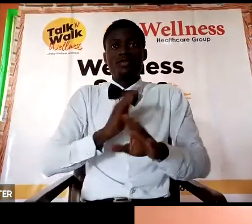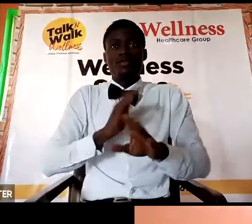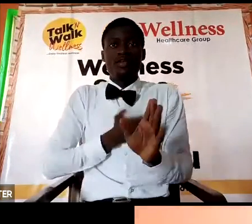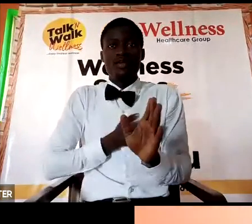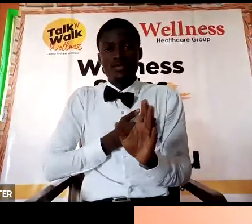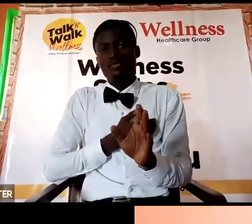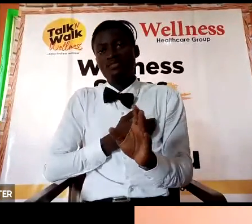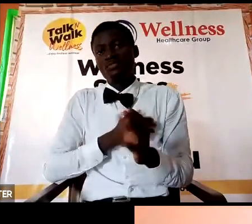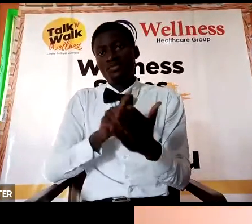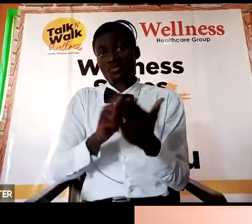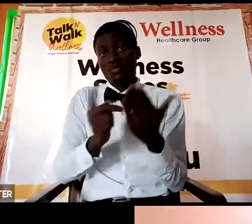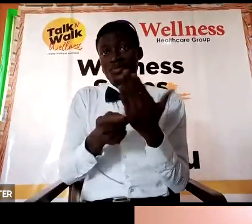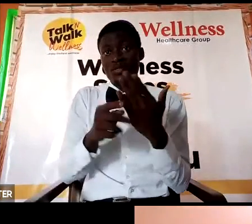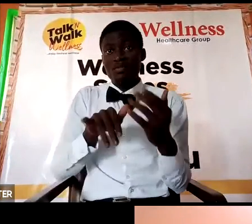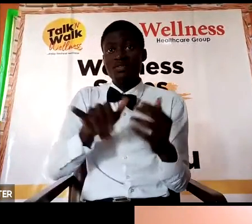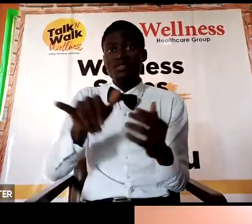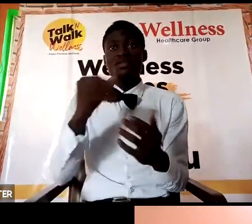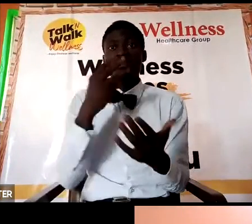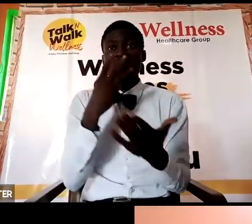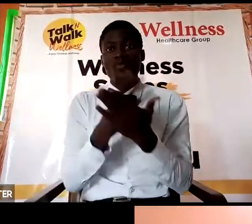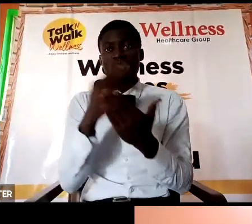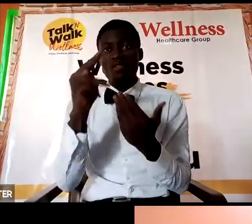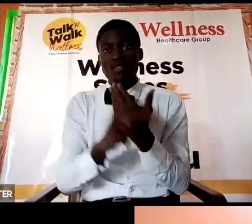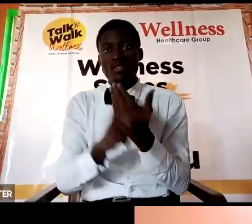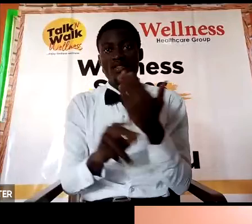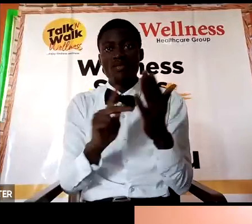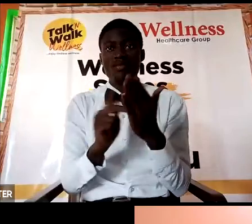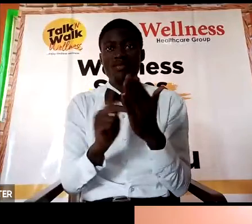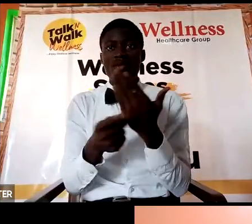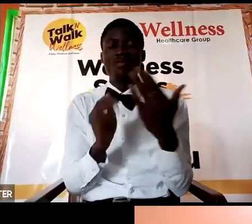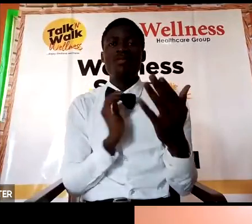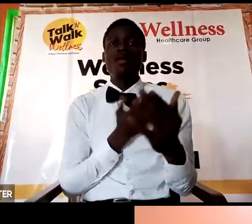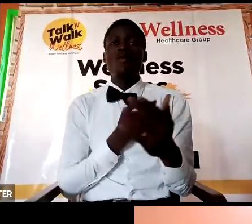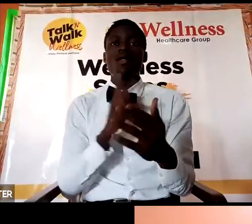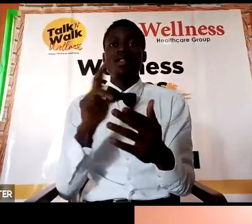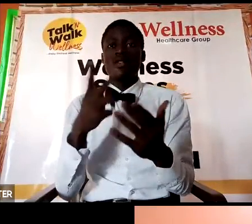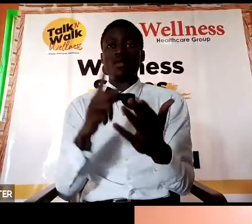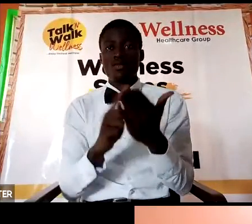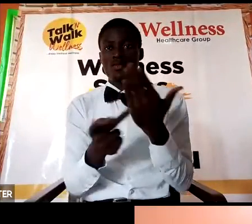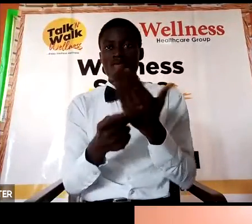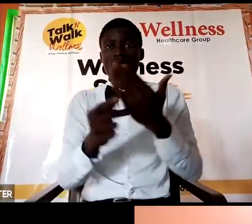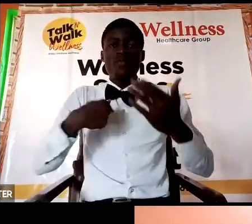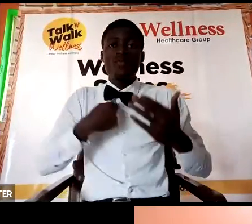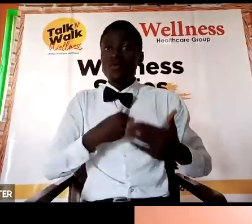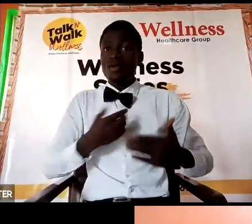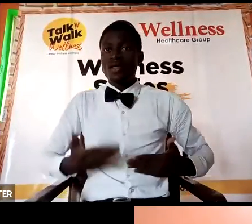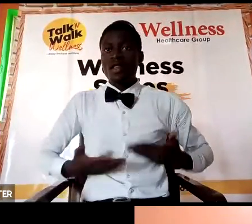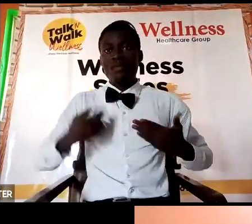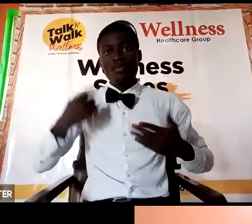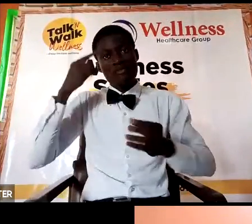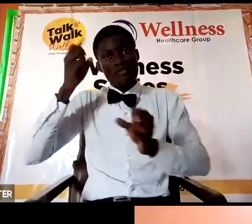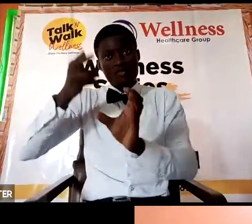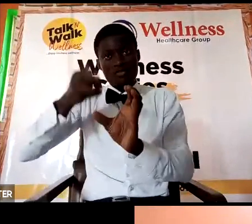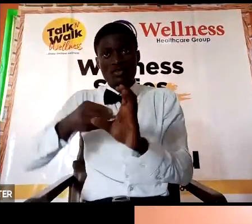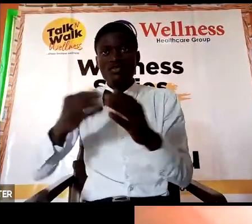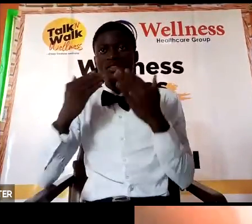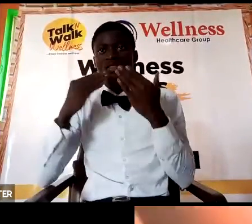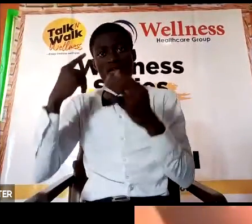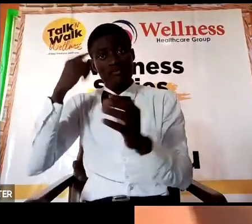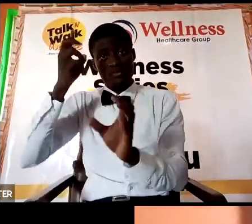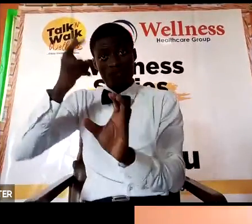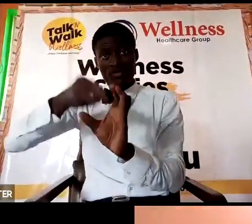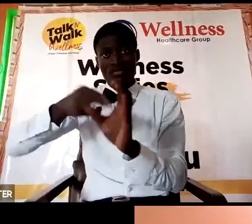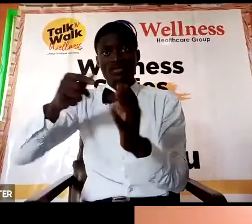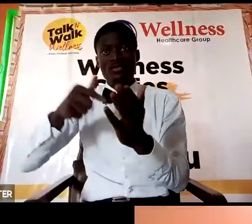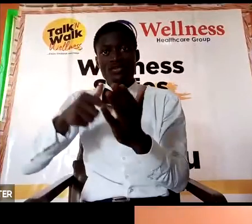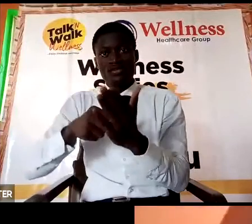webinar, and we're glad that you're part of this. Thank you for being a part of today's webinar. I'm still Adesitu Afolabi,